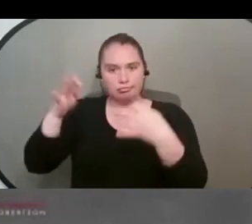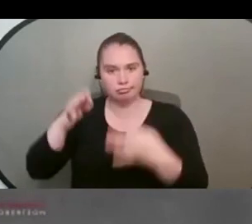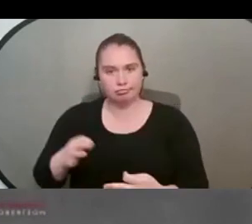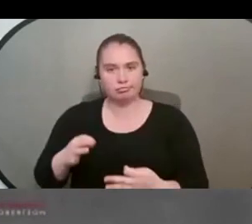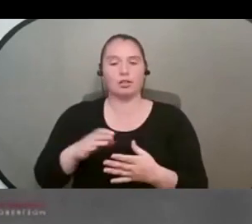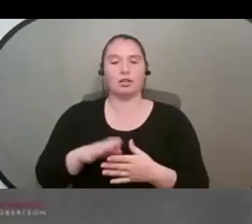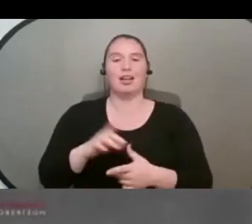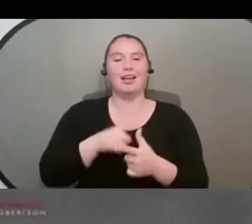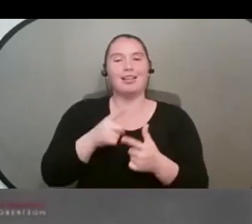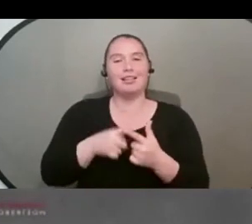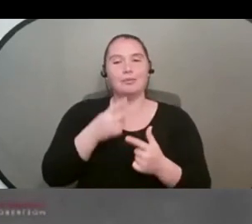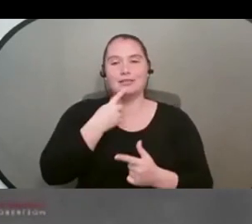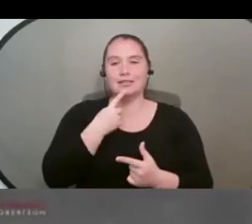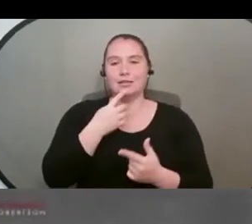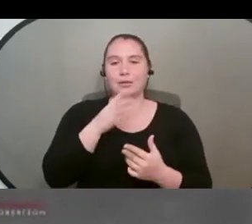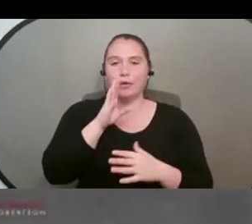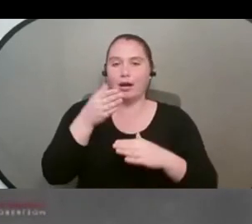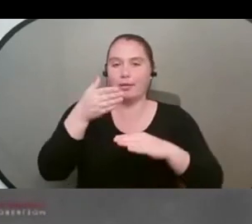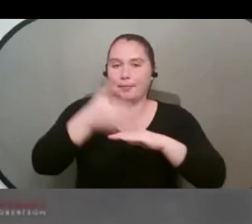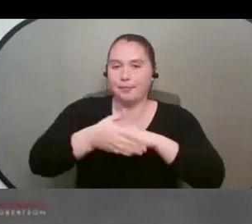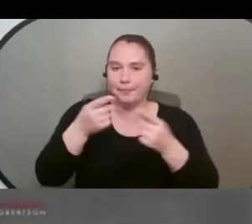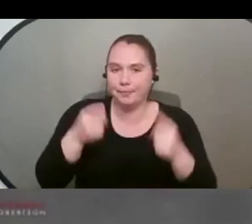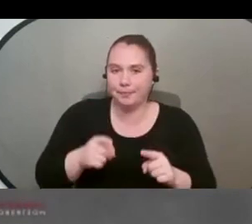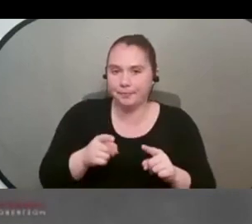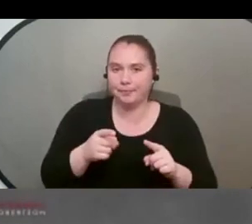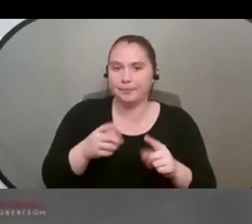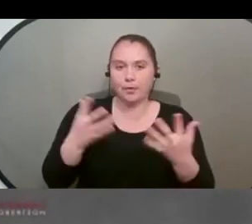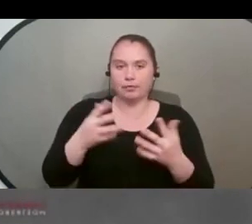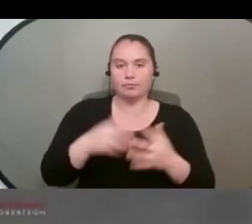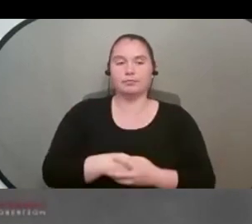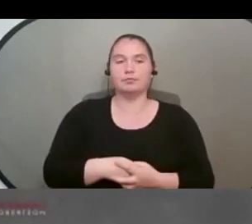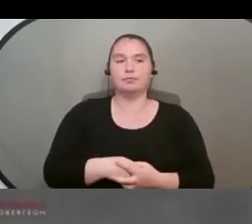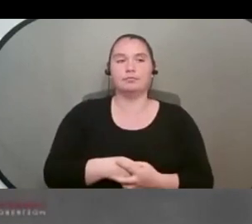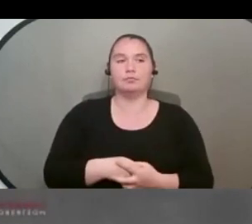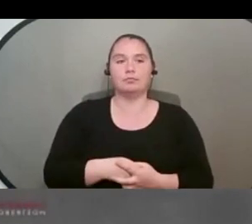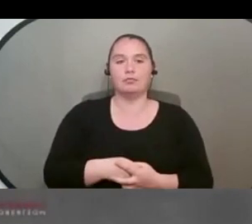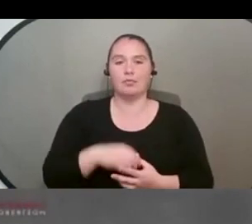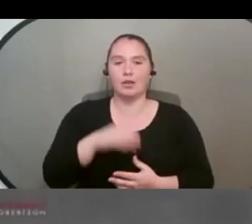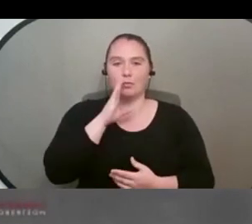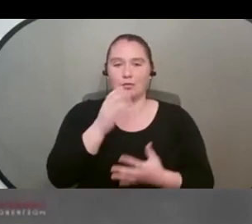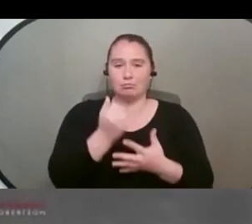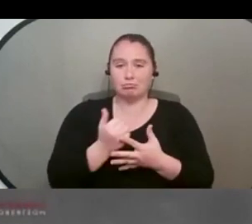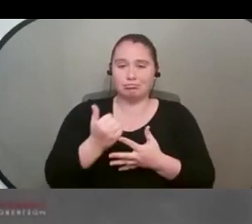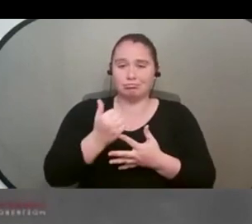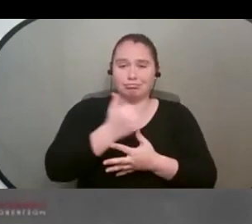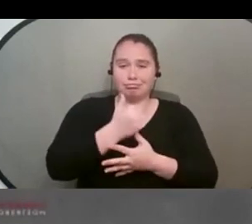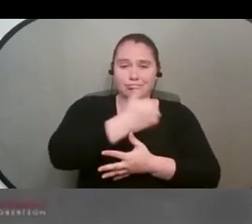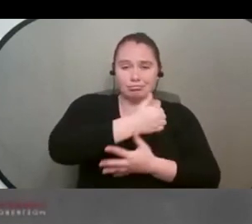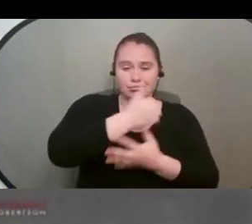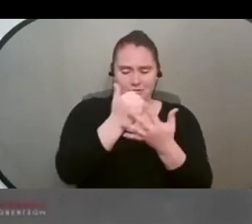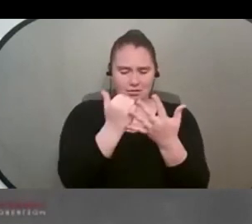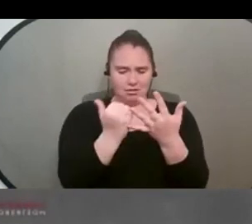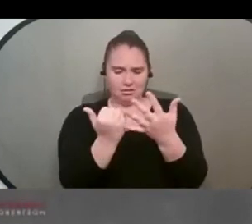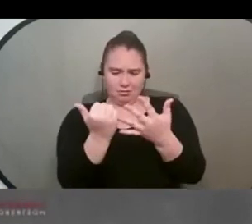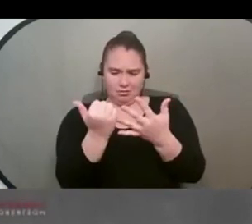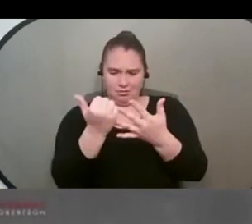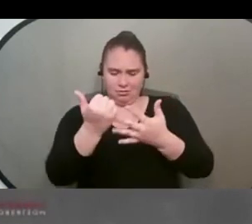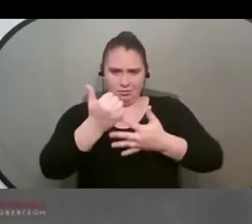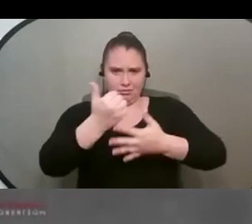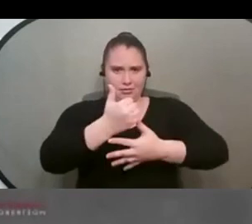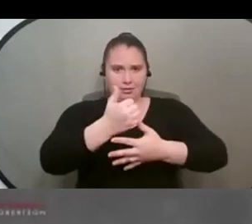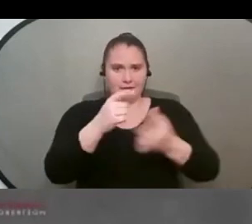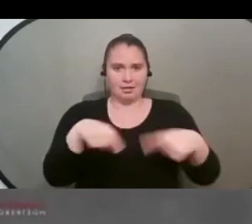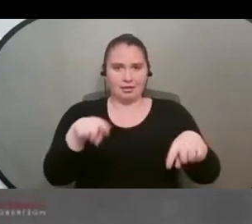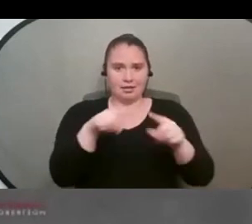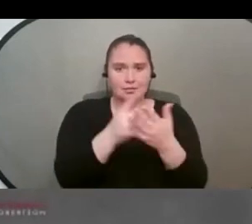happening next, as we talked about how do we prioritize these projects? What's the order of